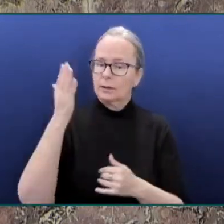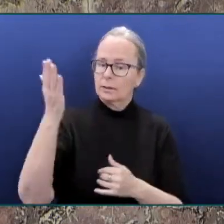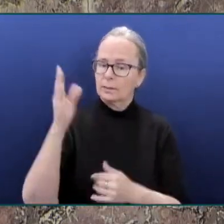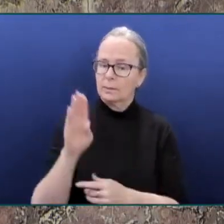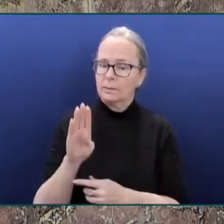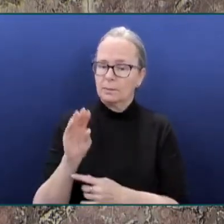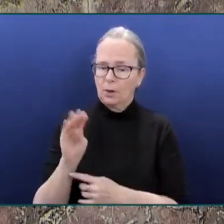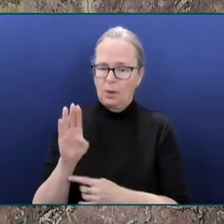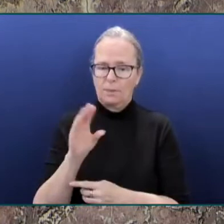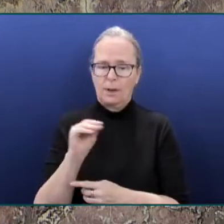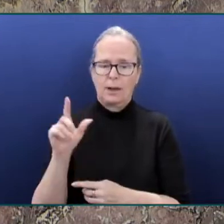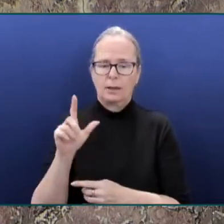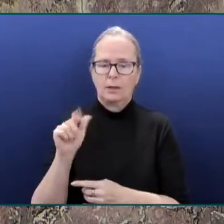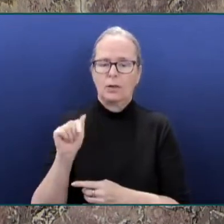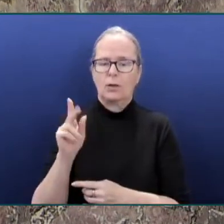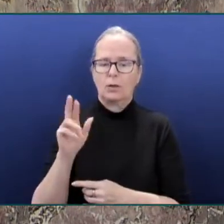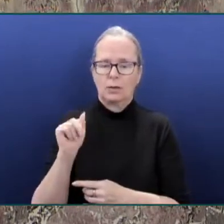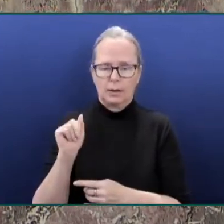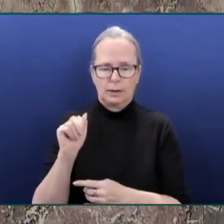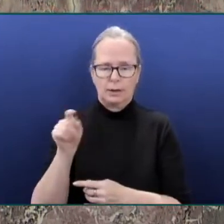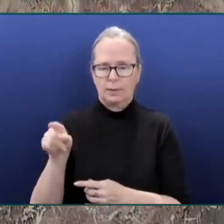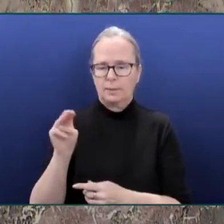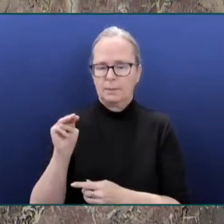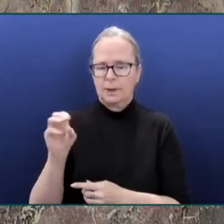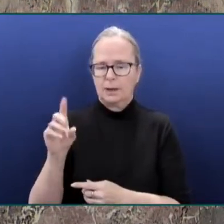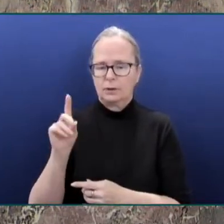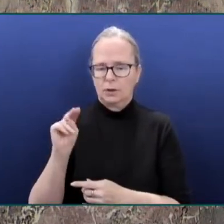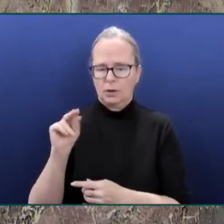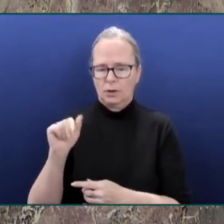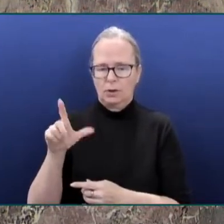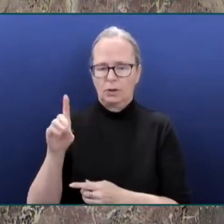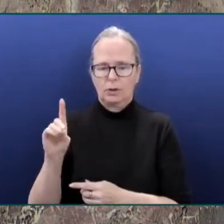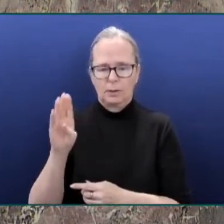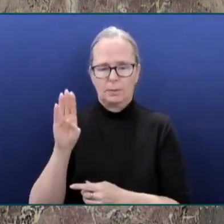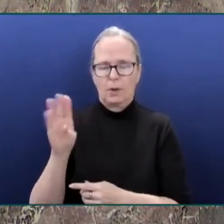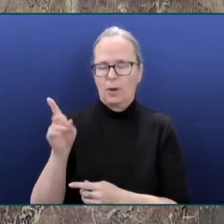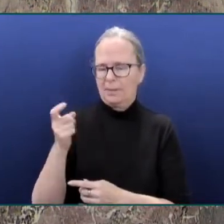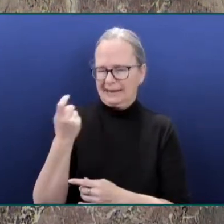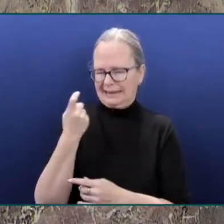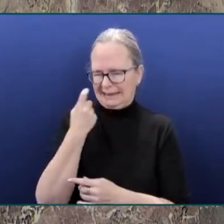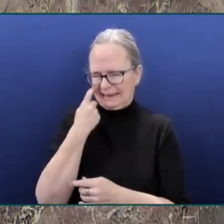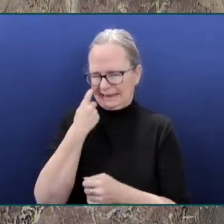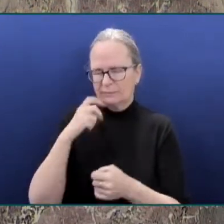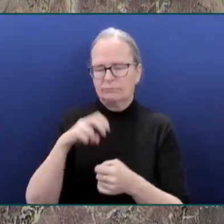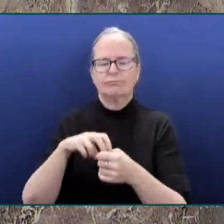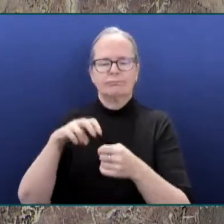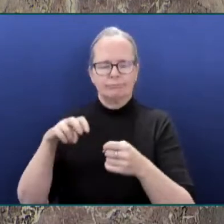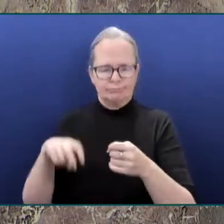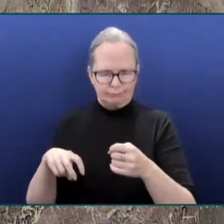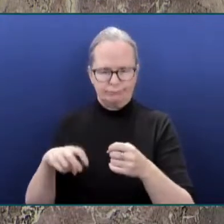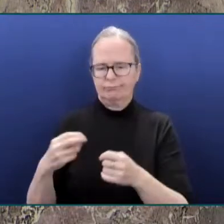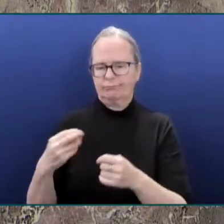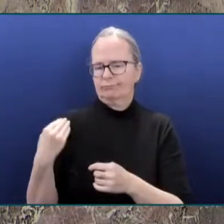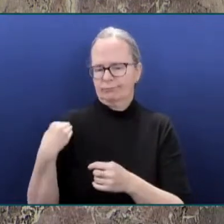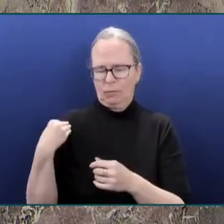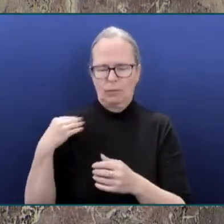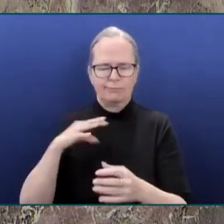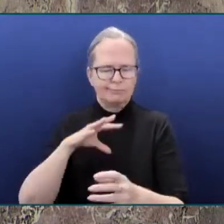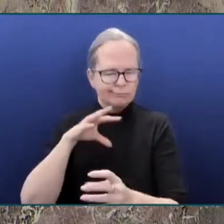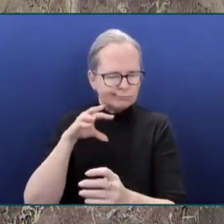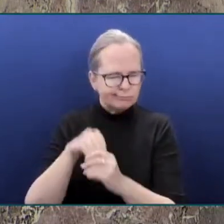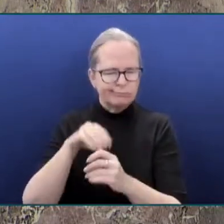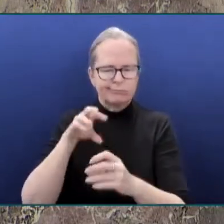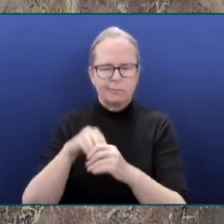Bob is the retiring Director of Extended Producer Responsibility in the Ministry of Environment and Climate Change Strategy, and he has spent